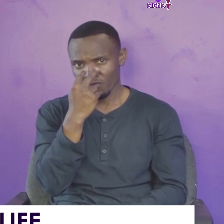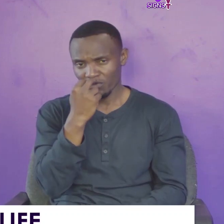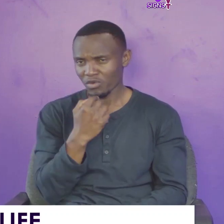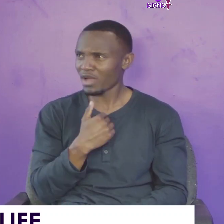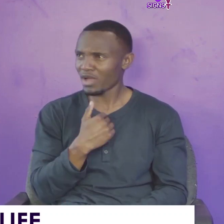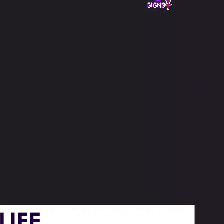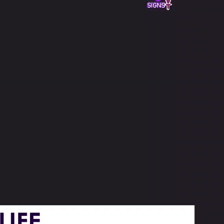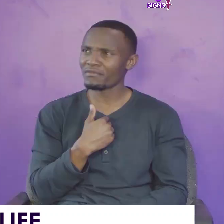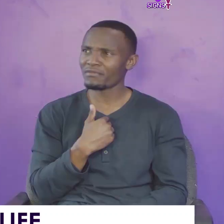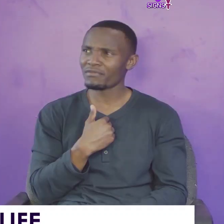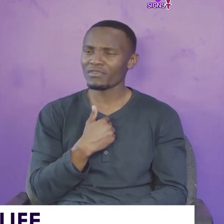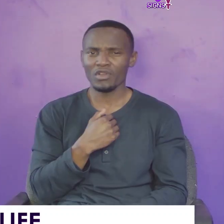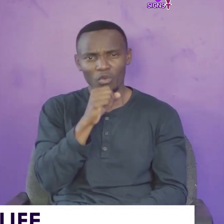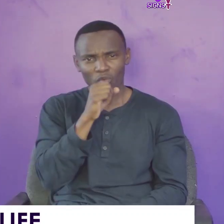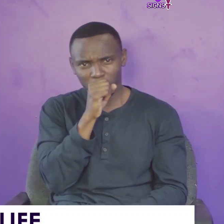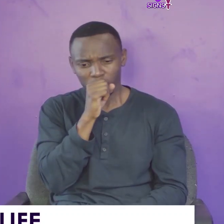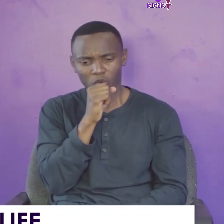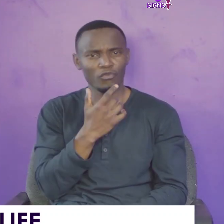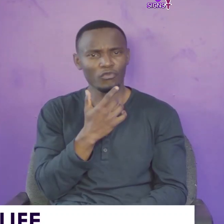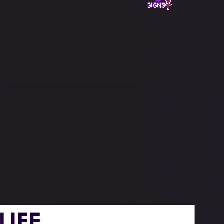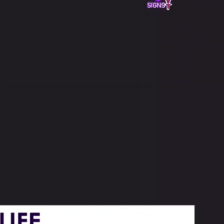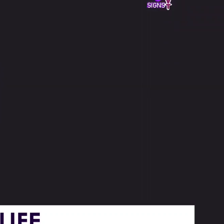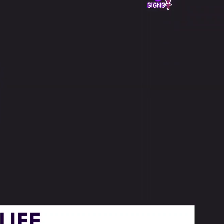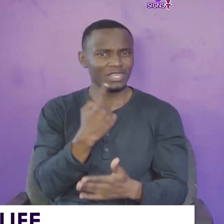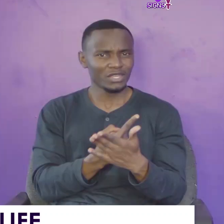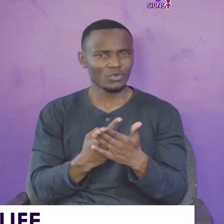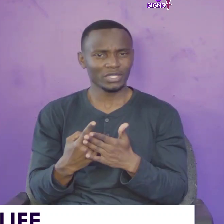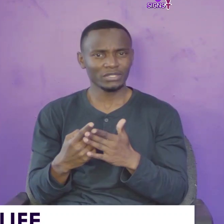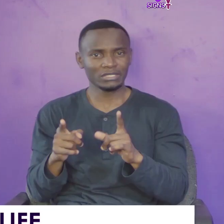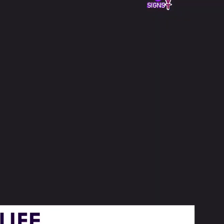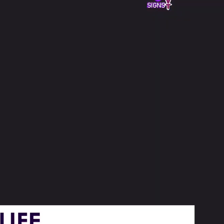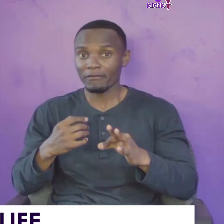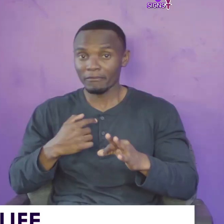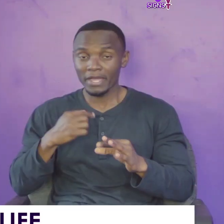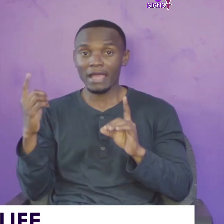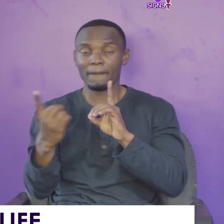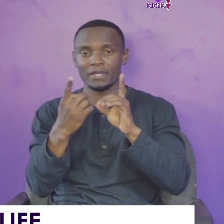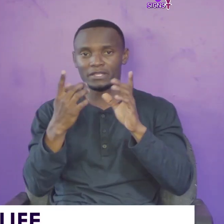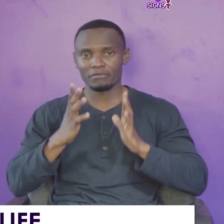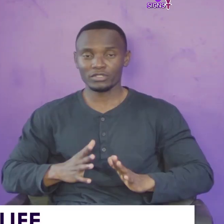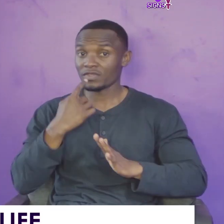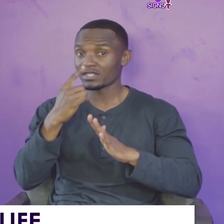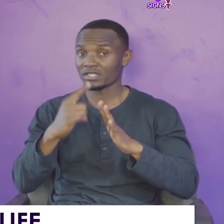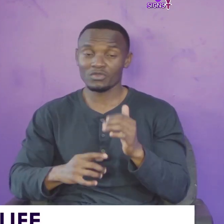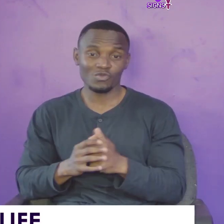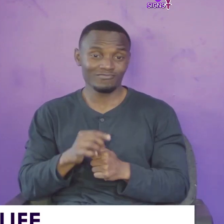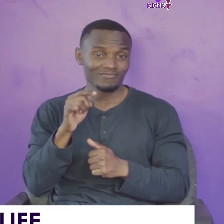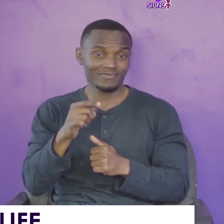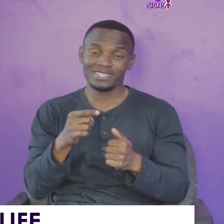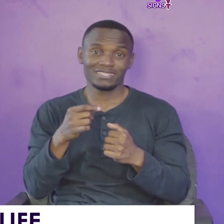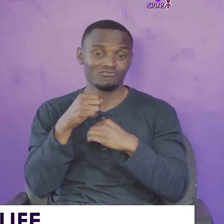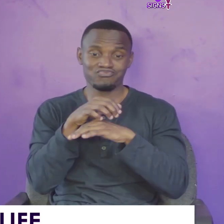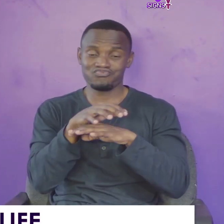some kind of cough for the last 3 weeks. And anyone I meet, they tell me it's something going round in Nairobi. Is that... It